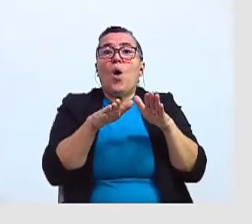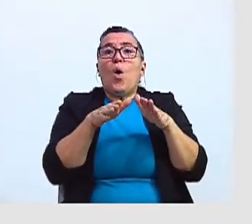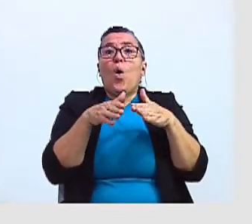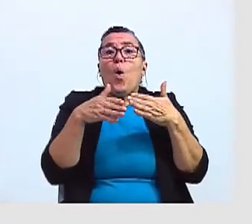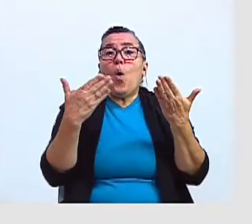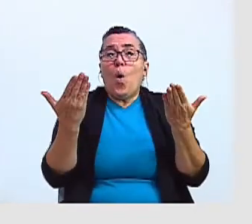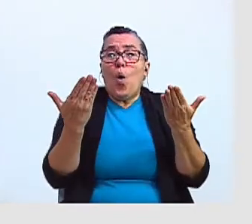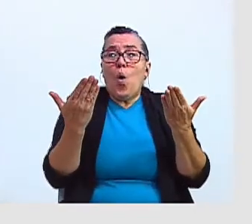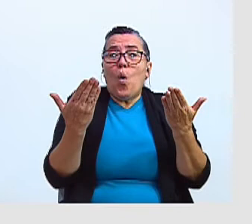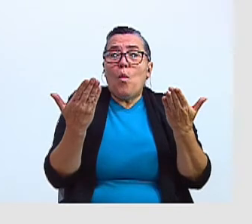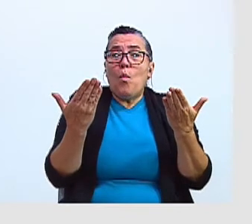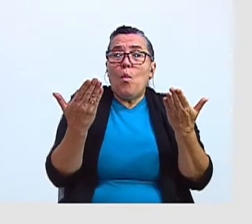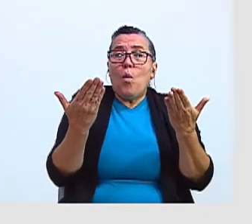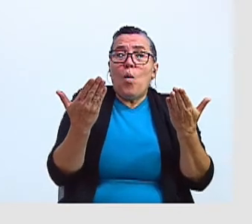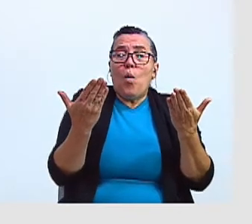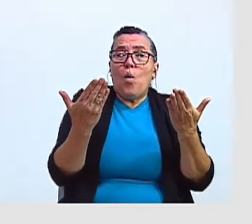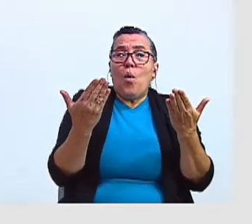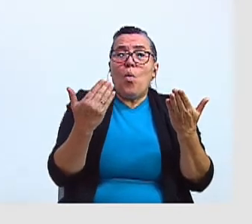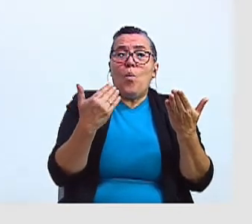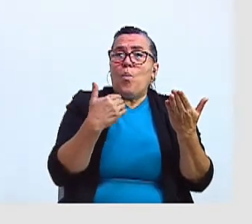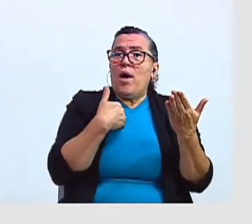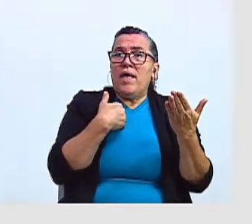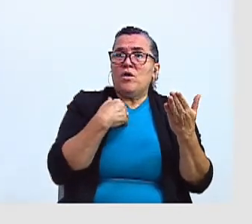of the herd explained in the video?